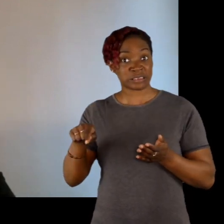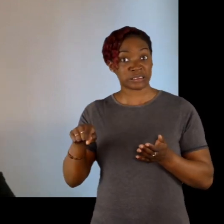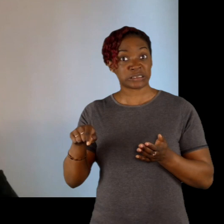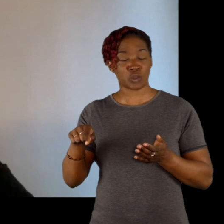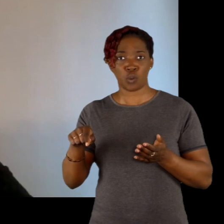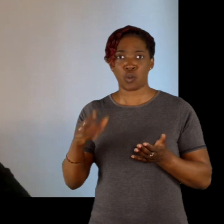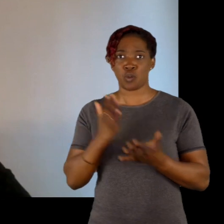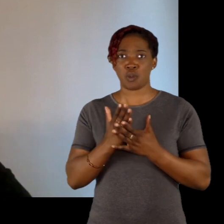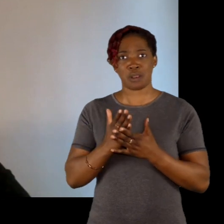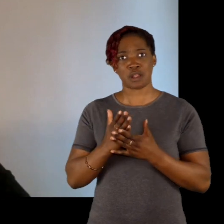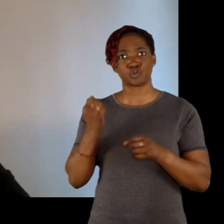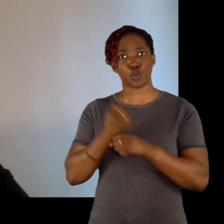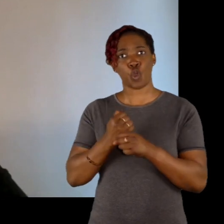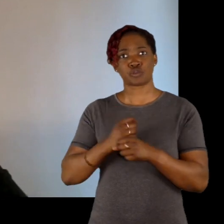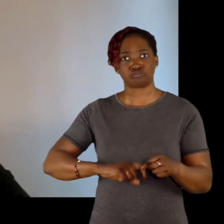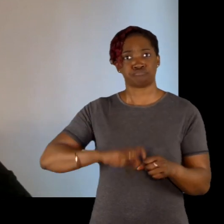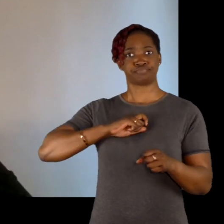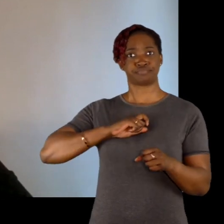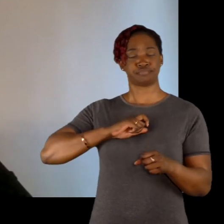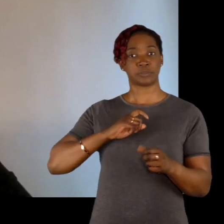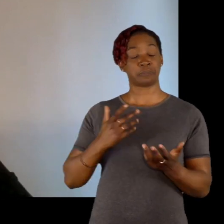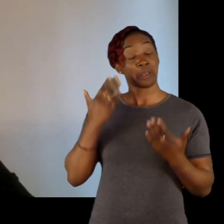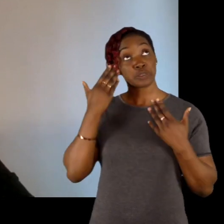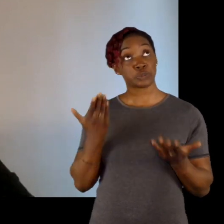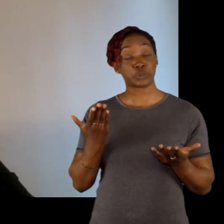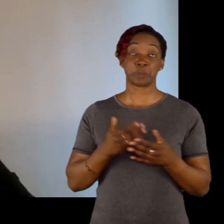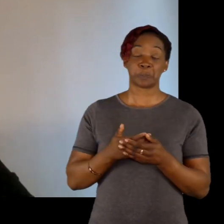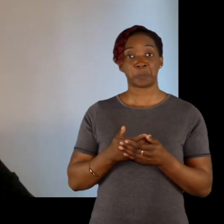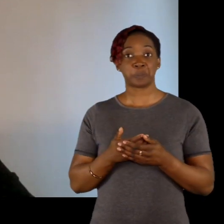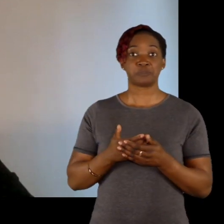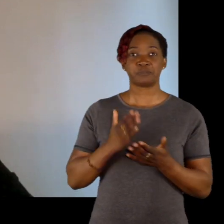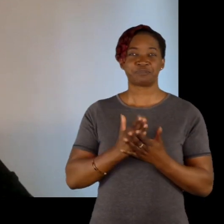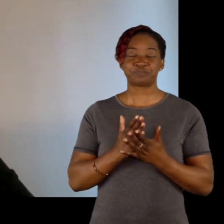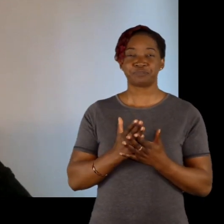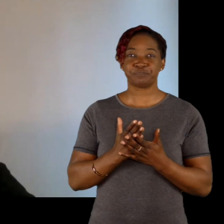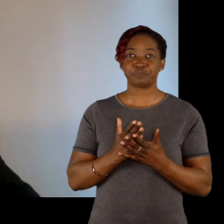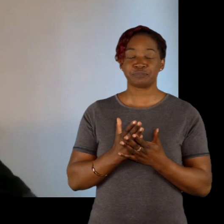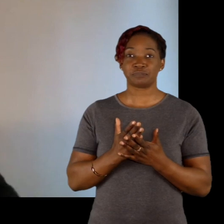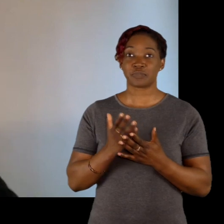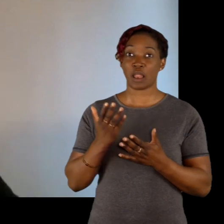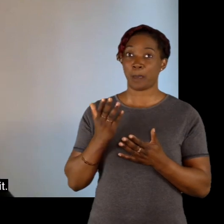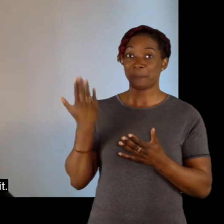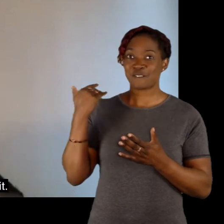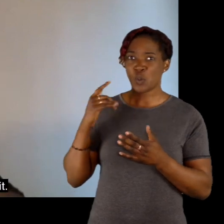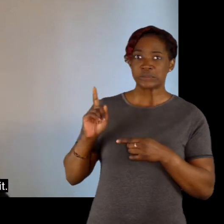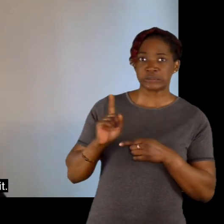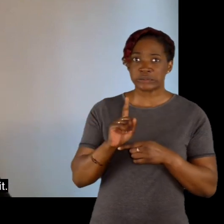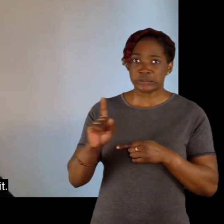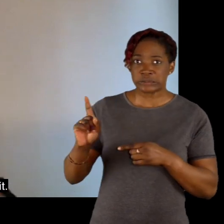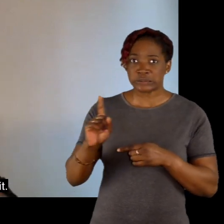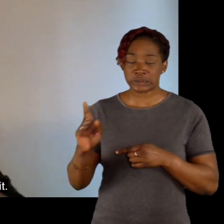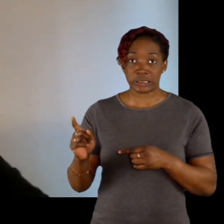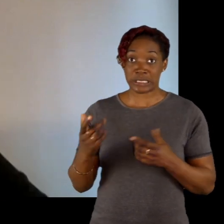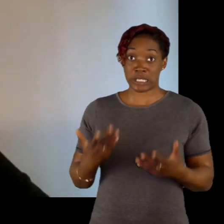like he's kind of the confident one, and he's I don't know. Instead of kind of like approaching the house, it's like he's